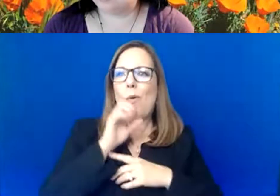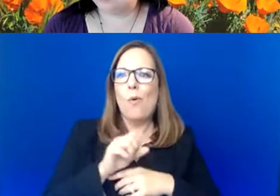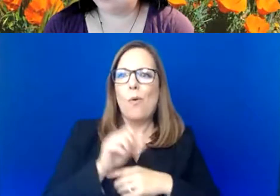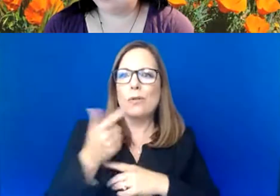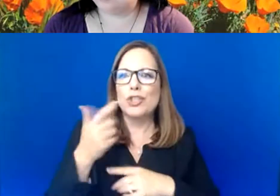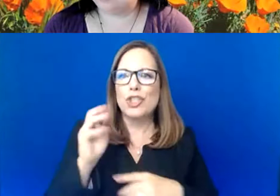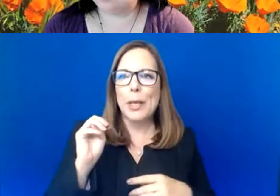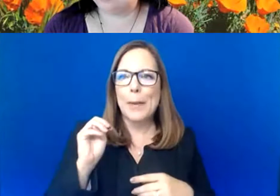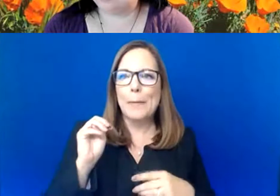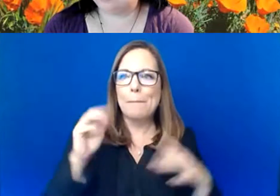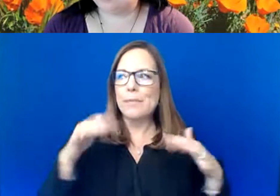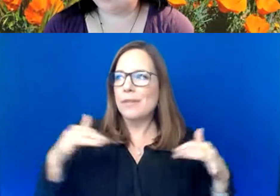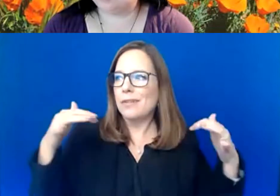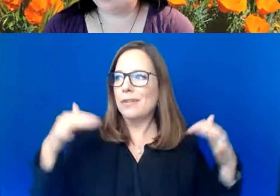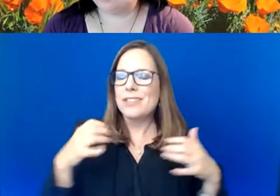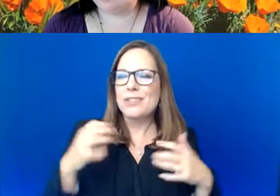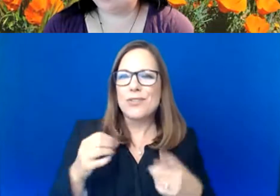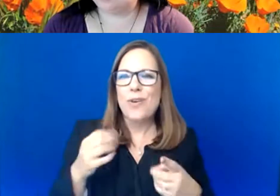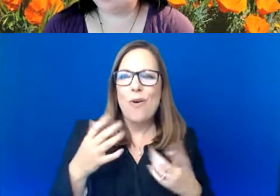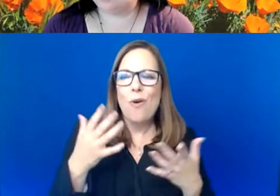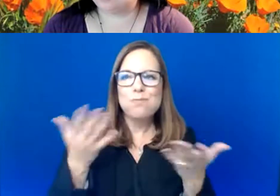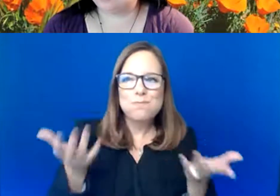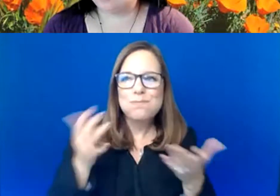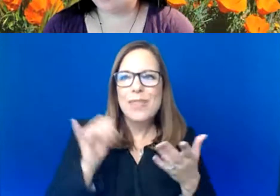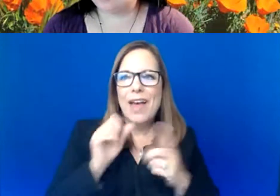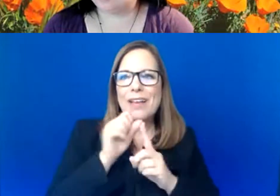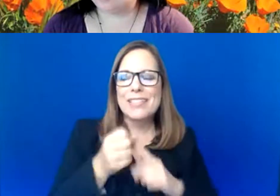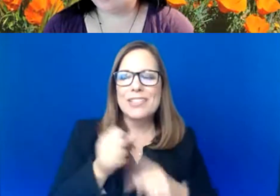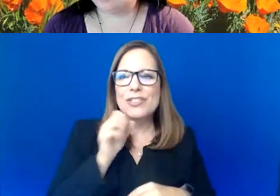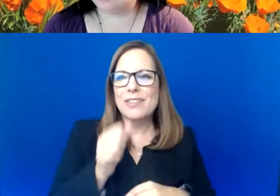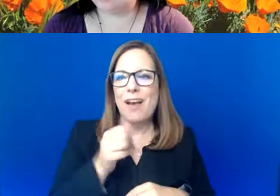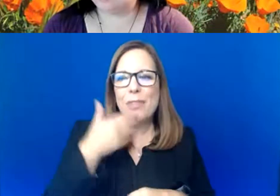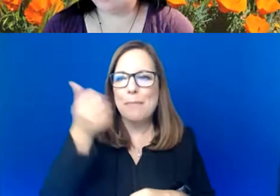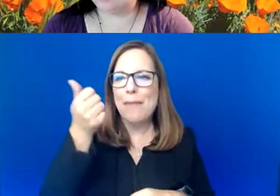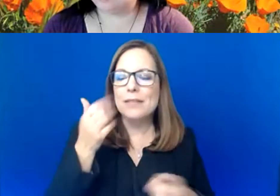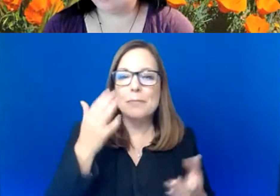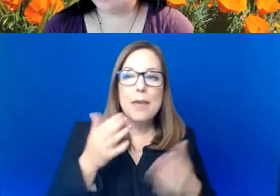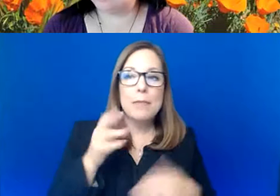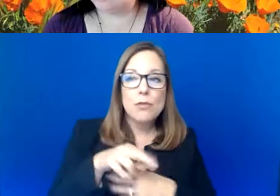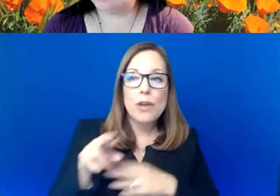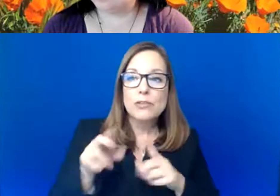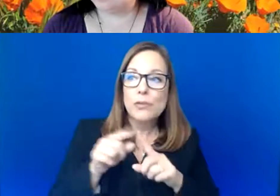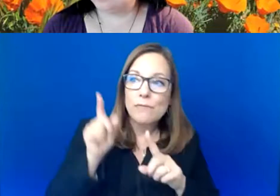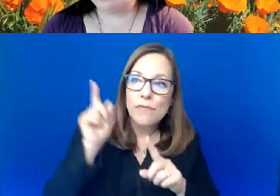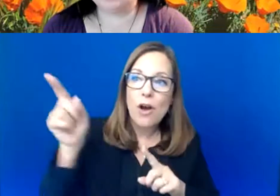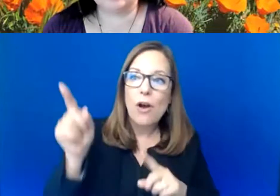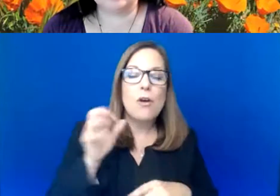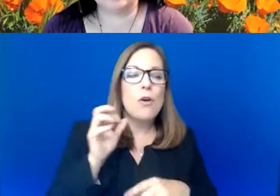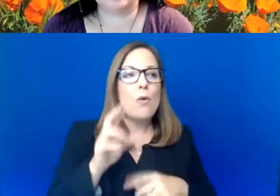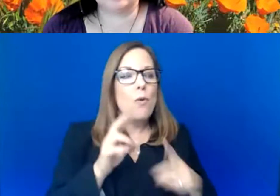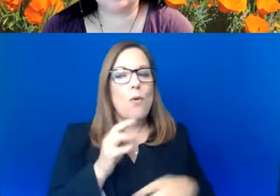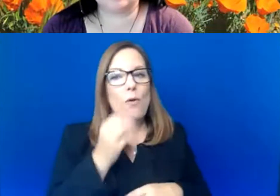optimal conditions, where restrooms may be quite a distance away, the eating area may be a distance